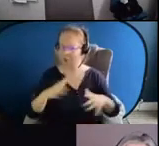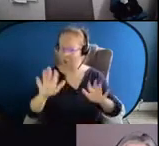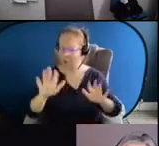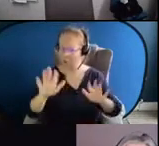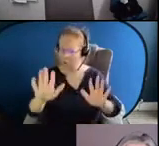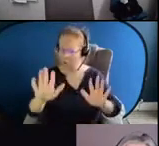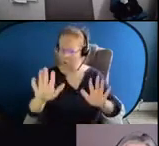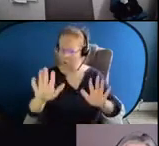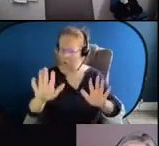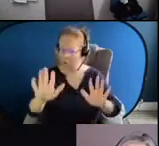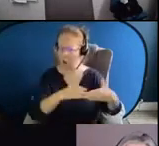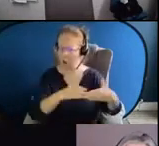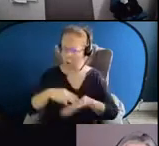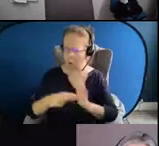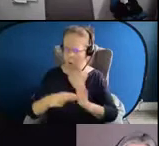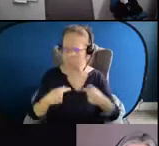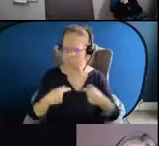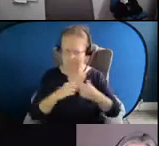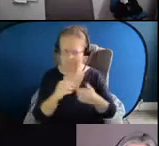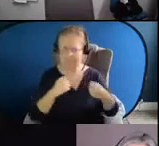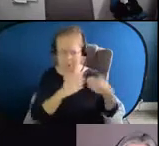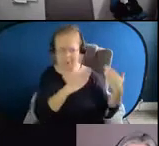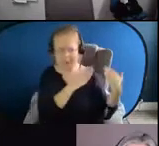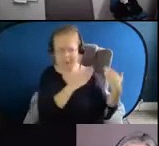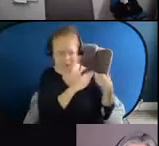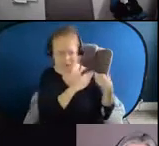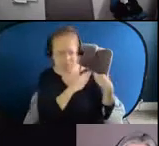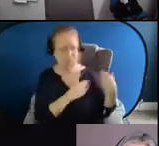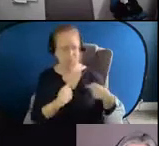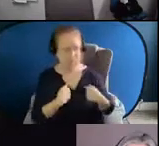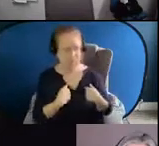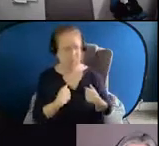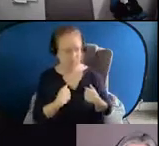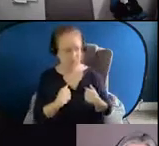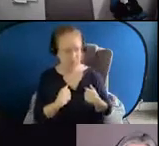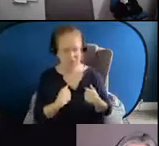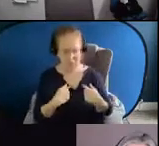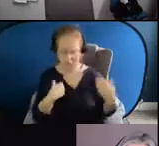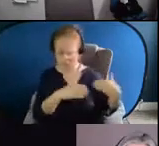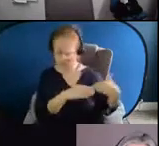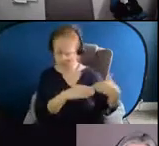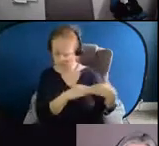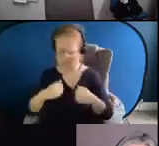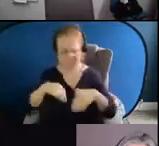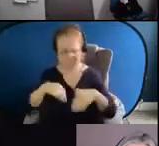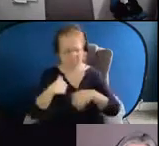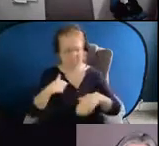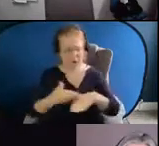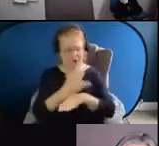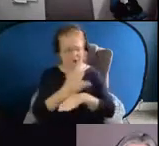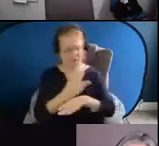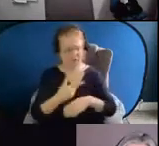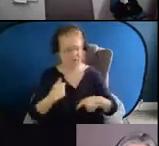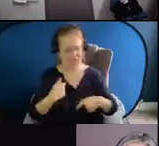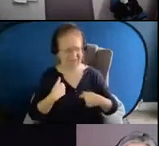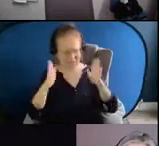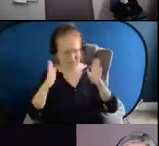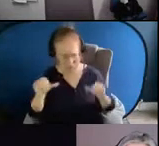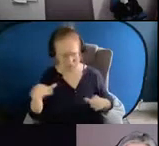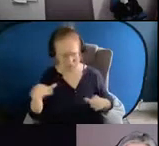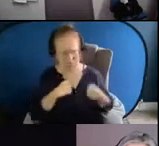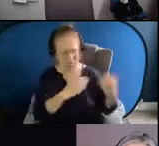my organization and hopefully as a leader in the industry to do things that will help those individuals